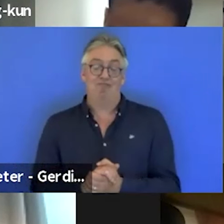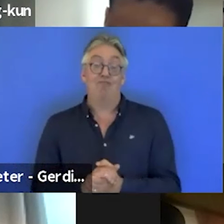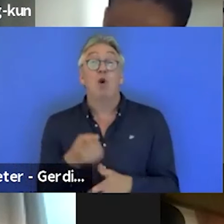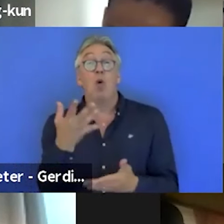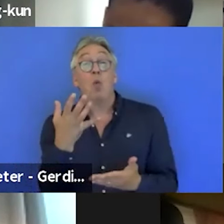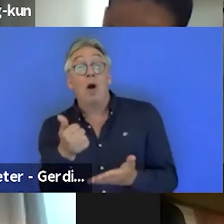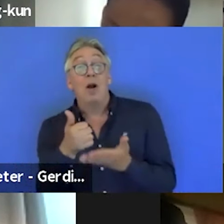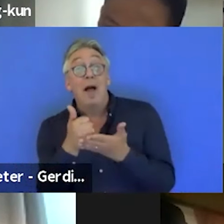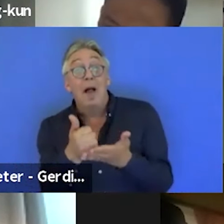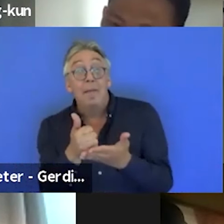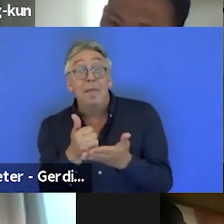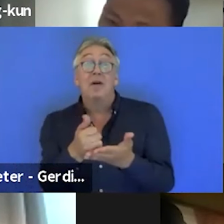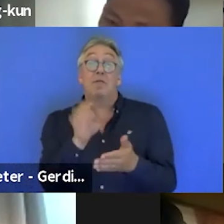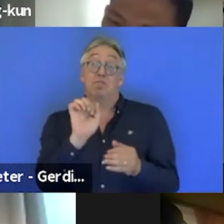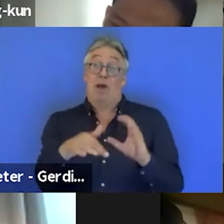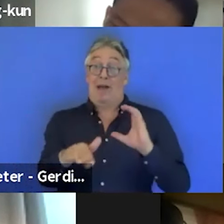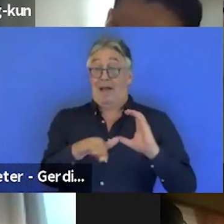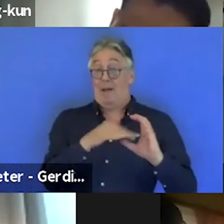can also email